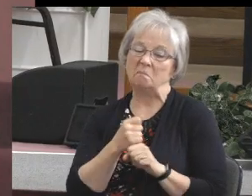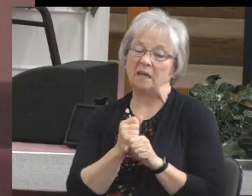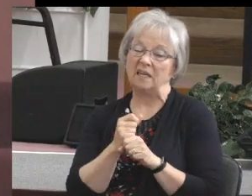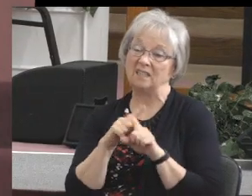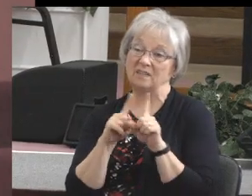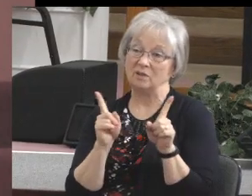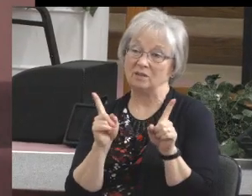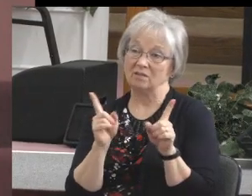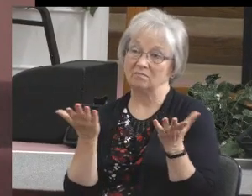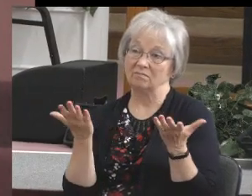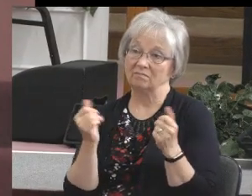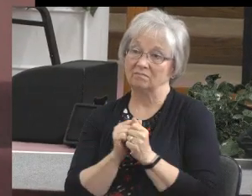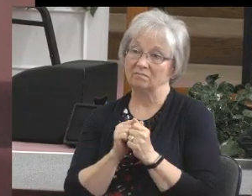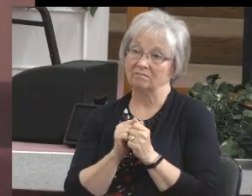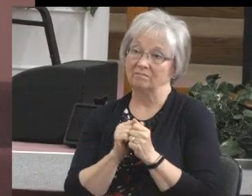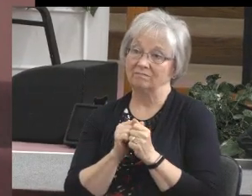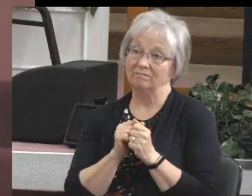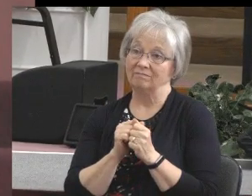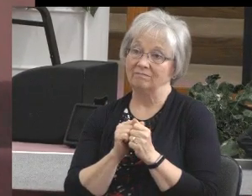I guess that depends upon who you are.